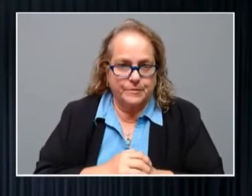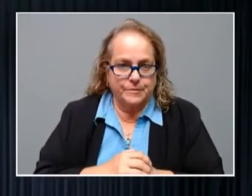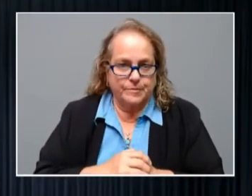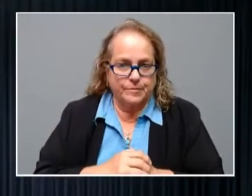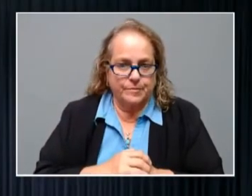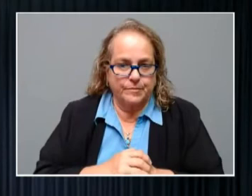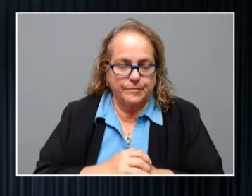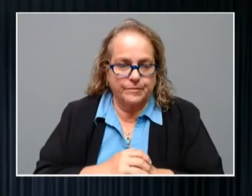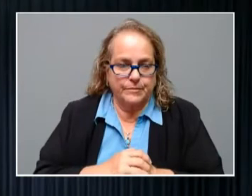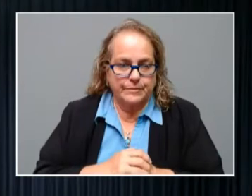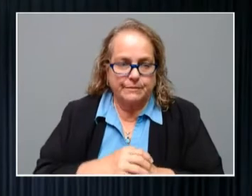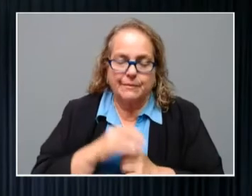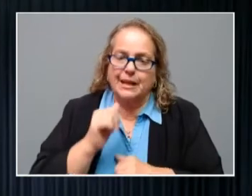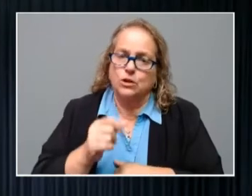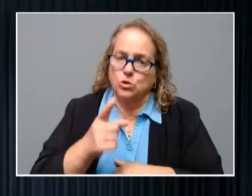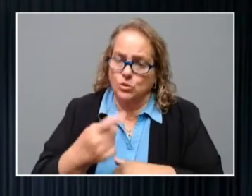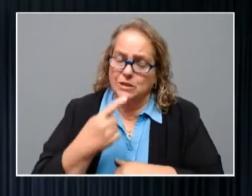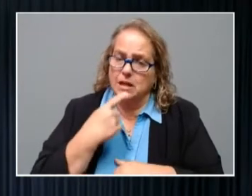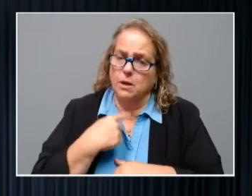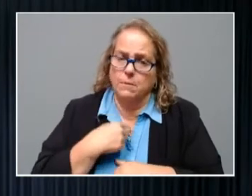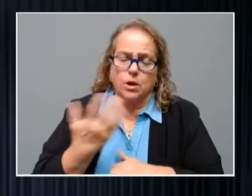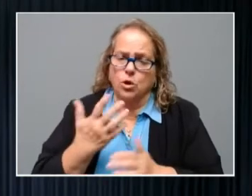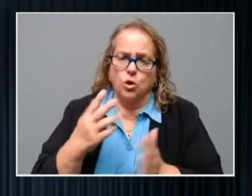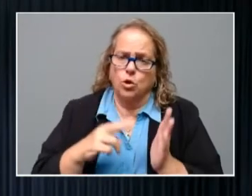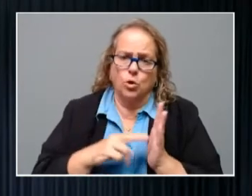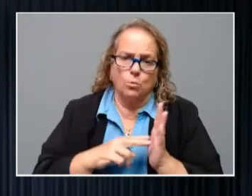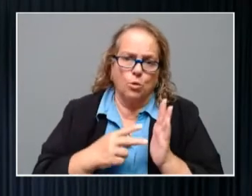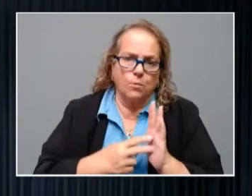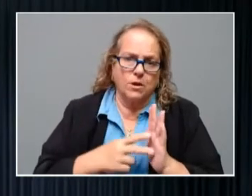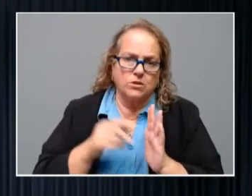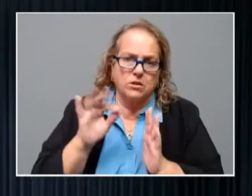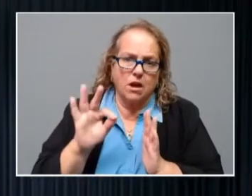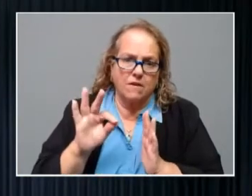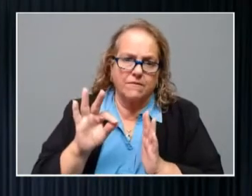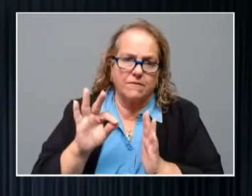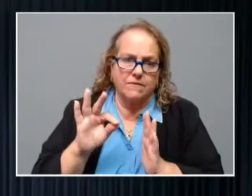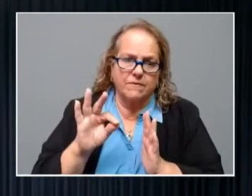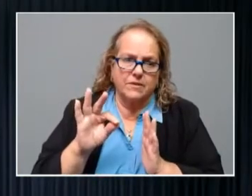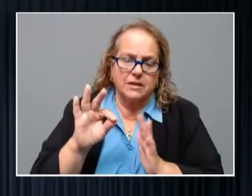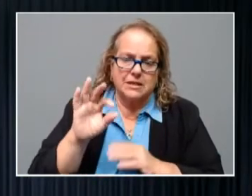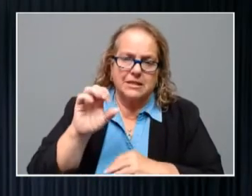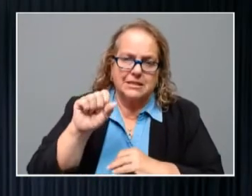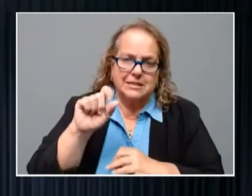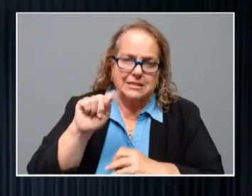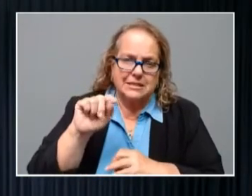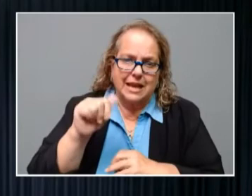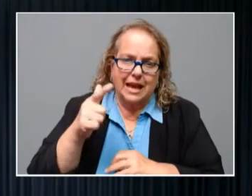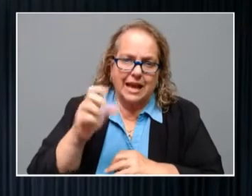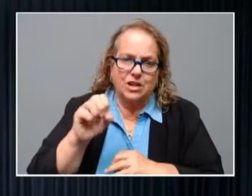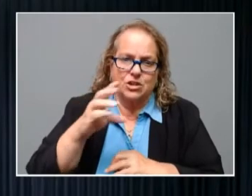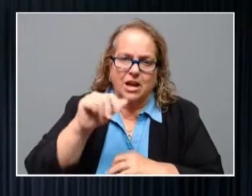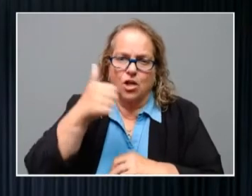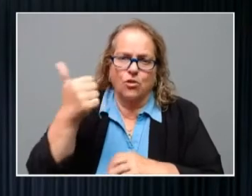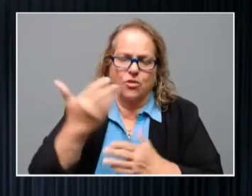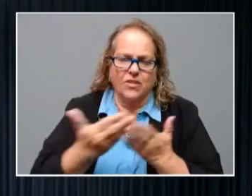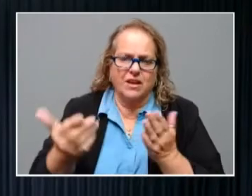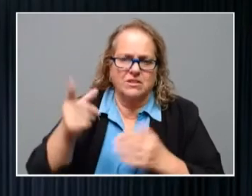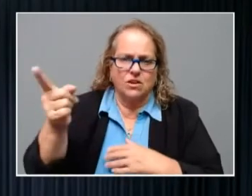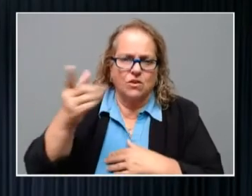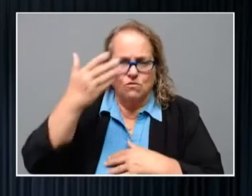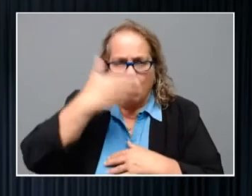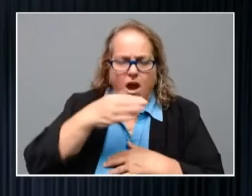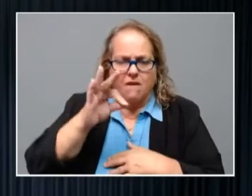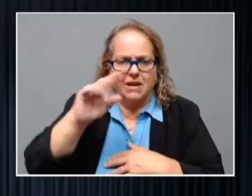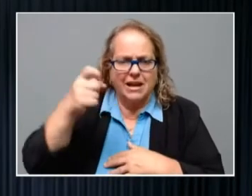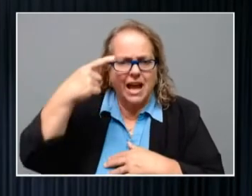Can you tell me the purpose of the stage and all the other things that are out on the front of the Capitol? What are we going to see there, and when are we